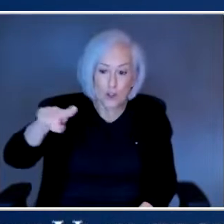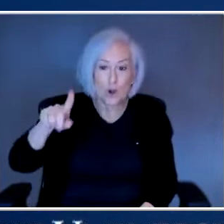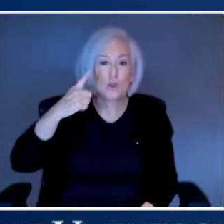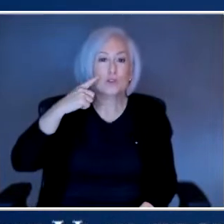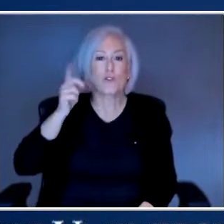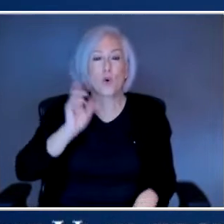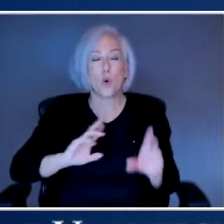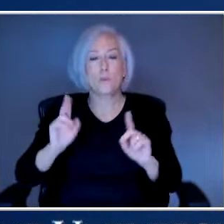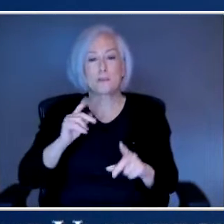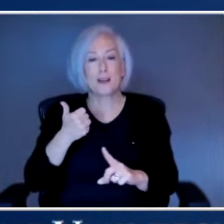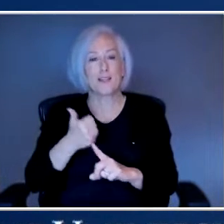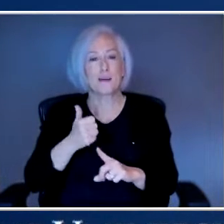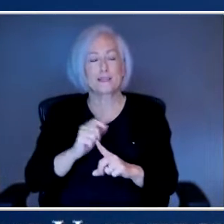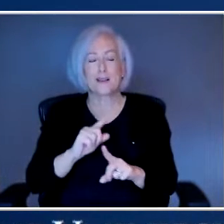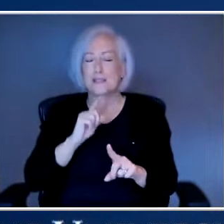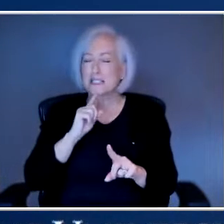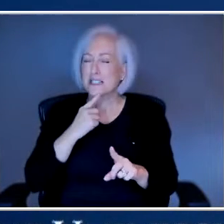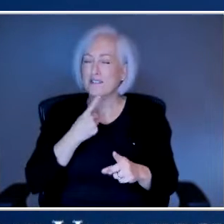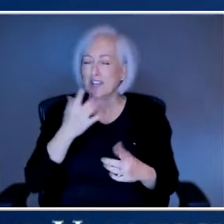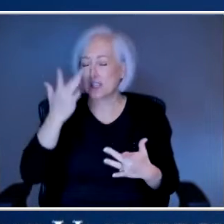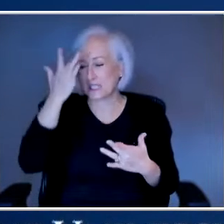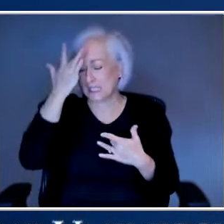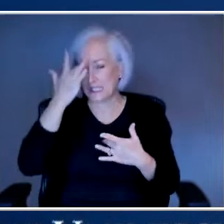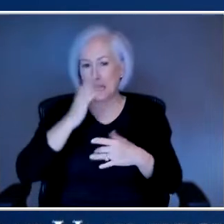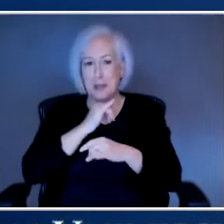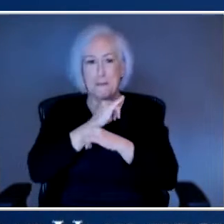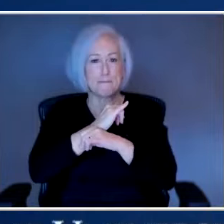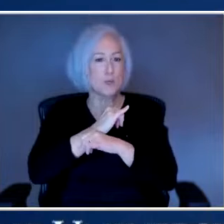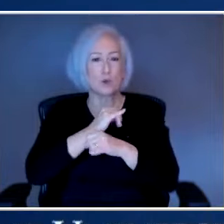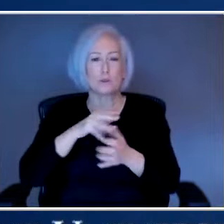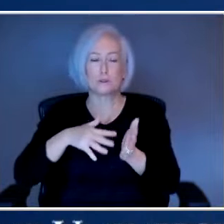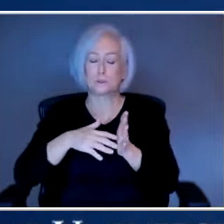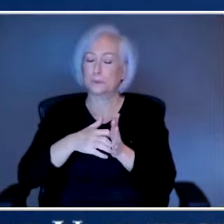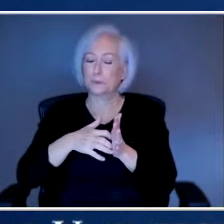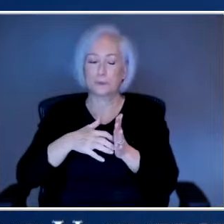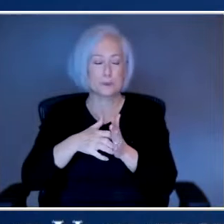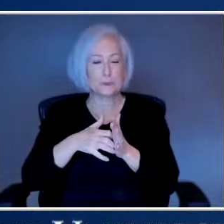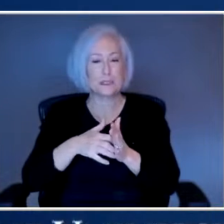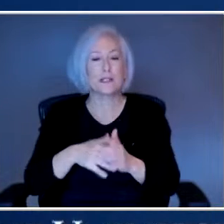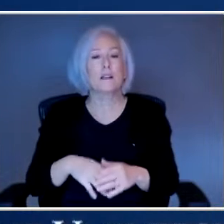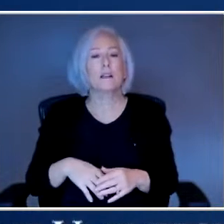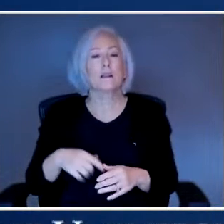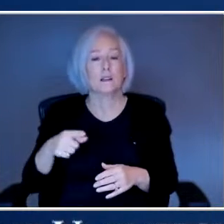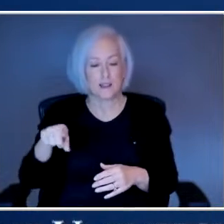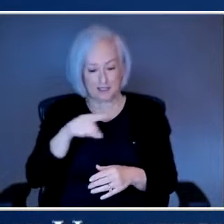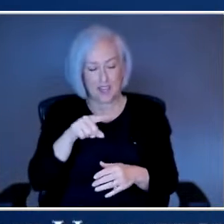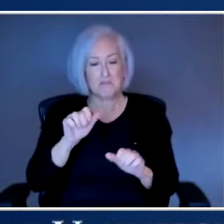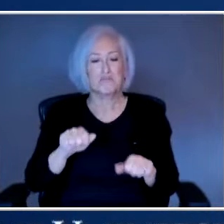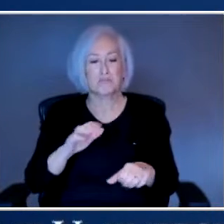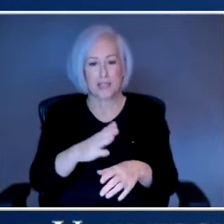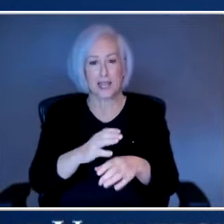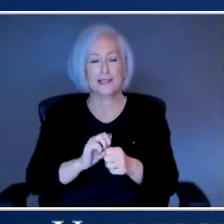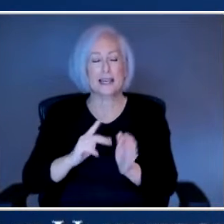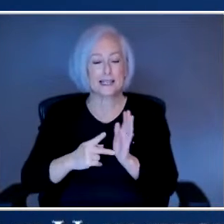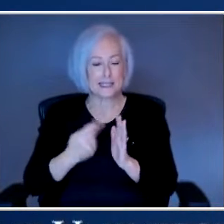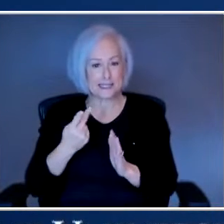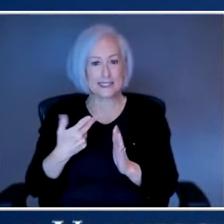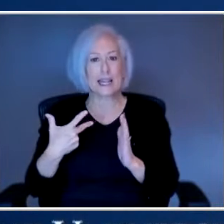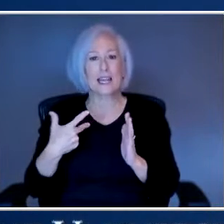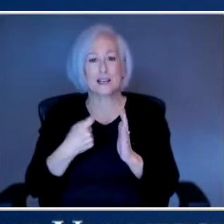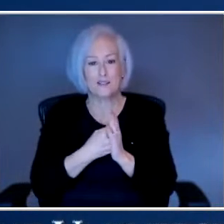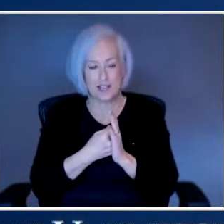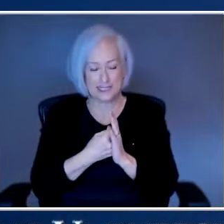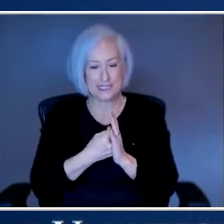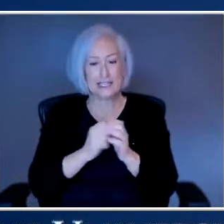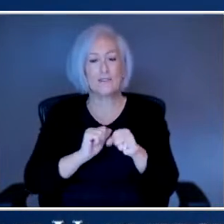They were able to get a dose of a second dose of the updated COVID vaccine